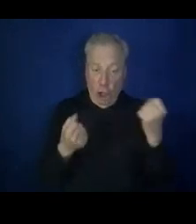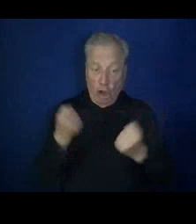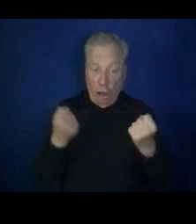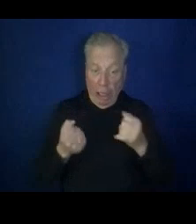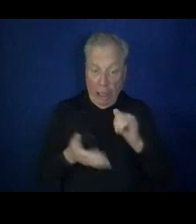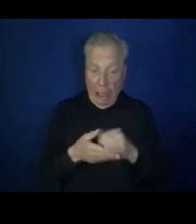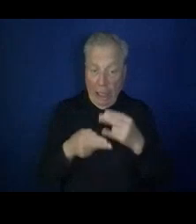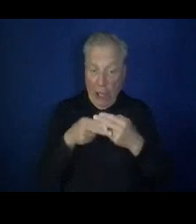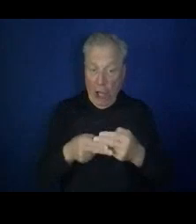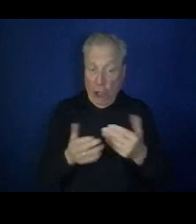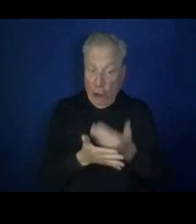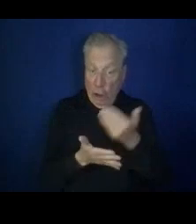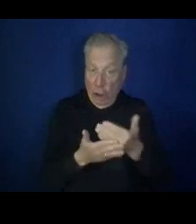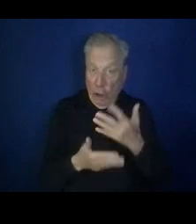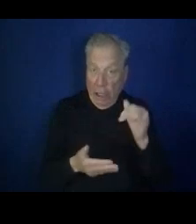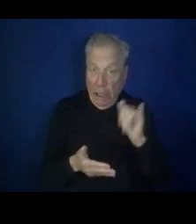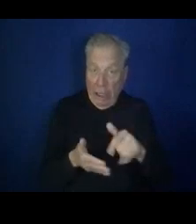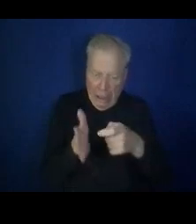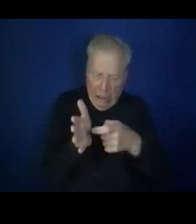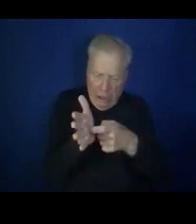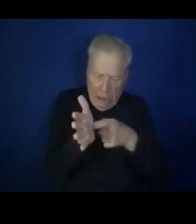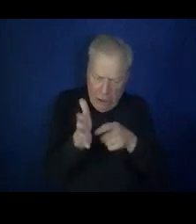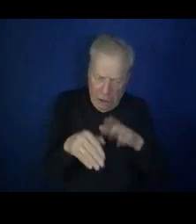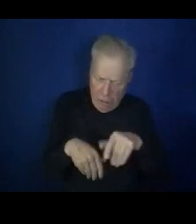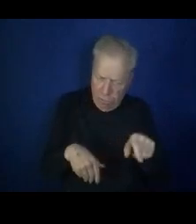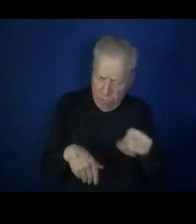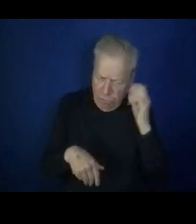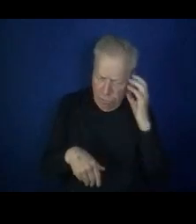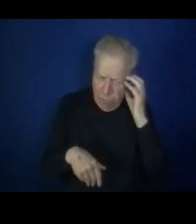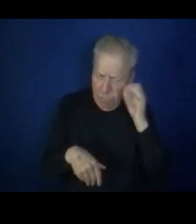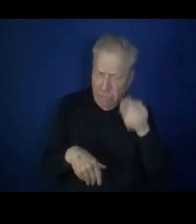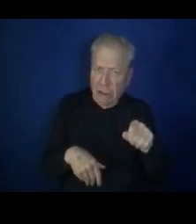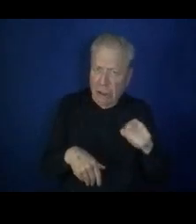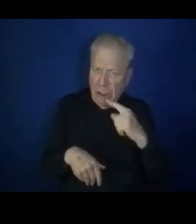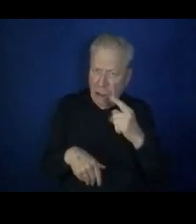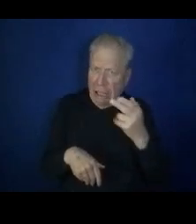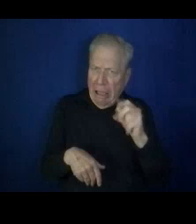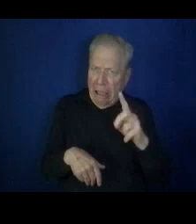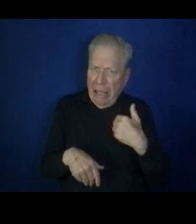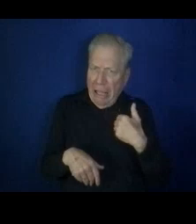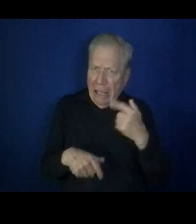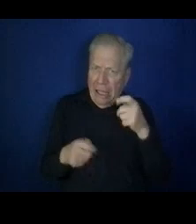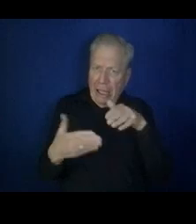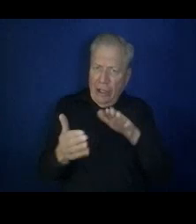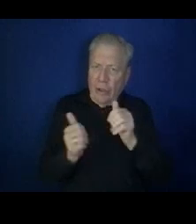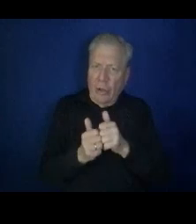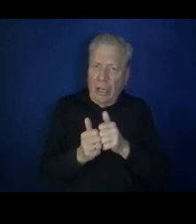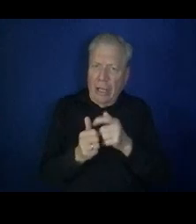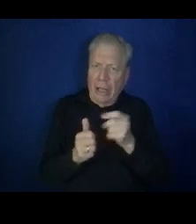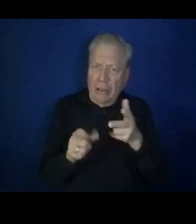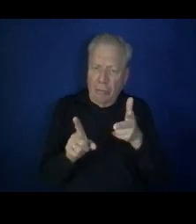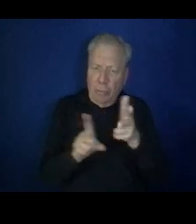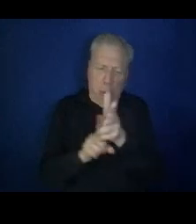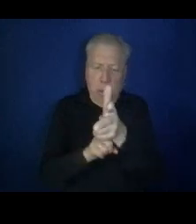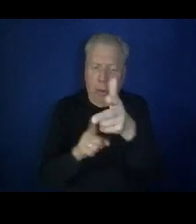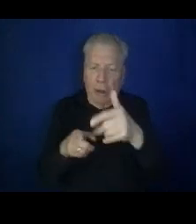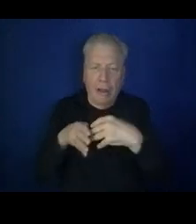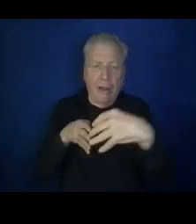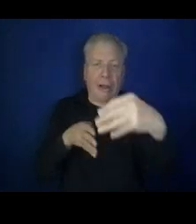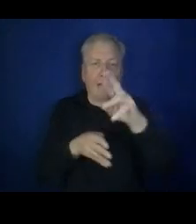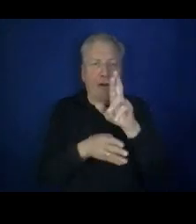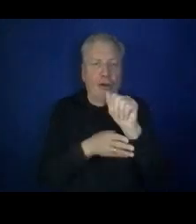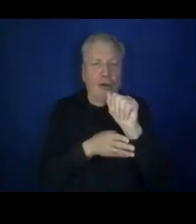what's that scratch on the back of the, oh, I kind of had a little encounter with the guardrail. So far,